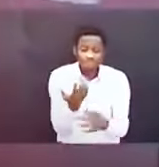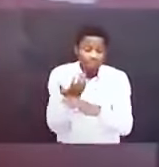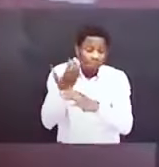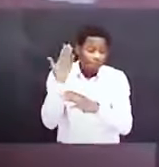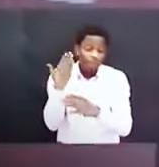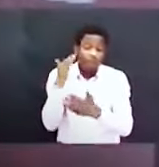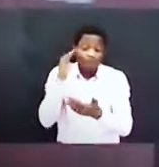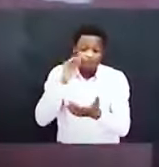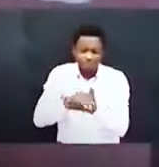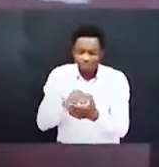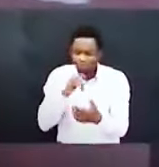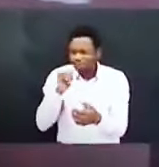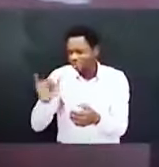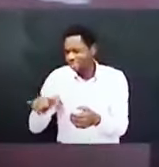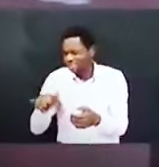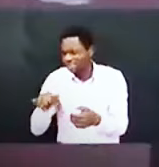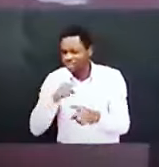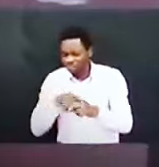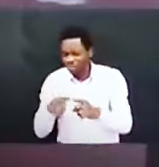condition.